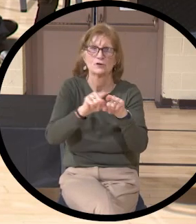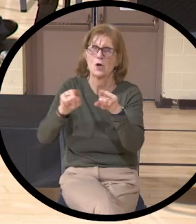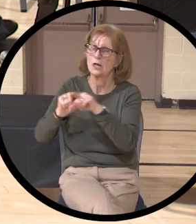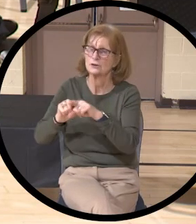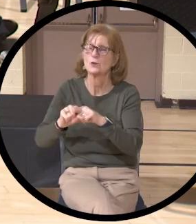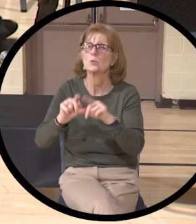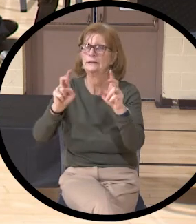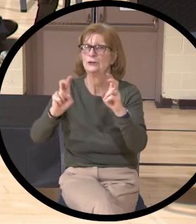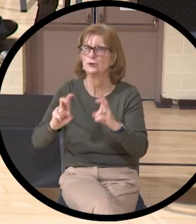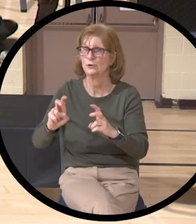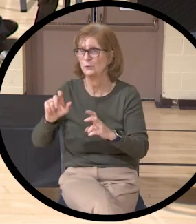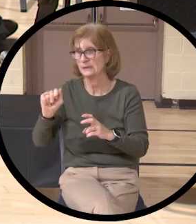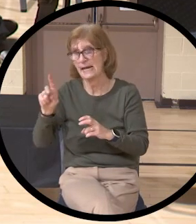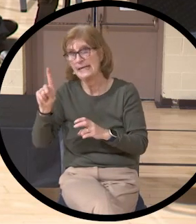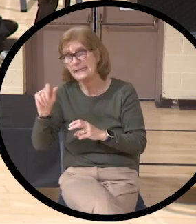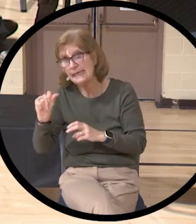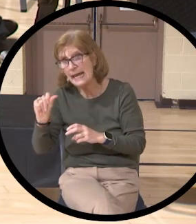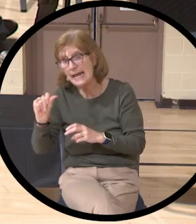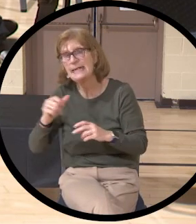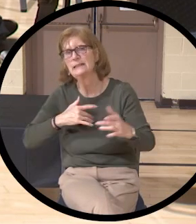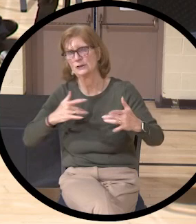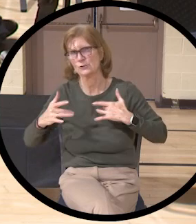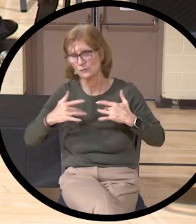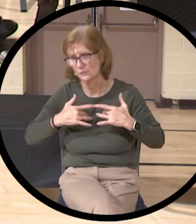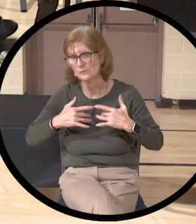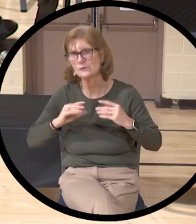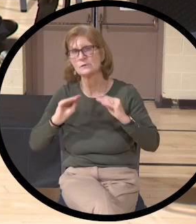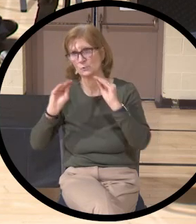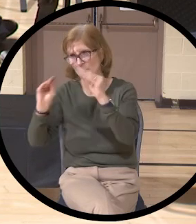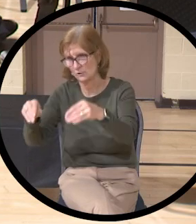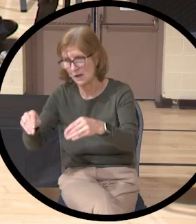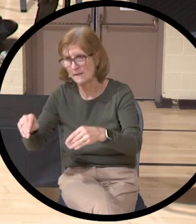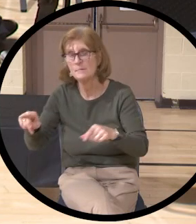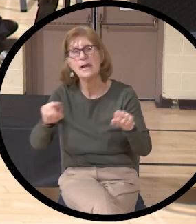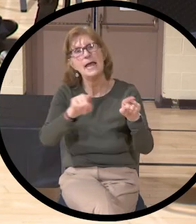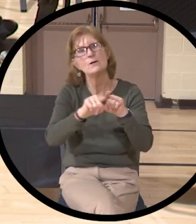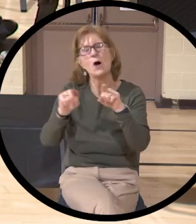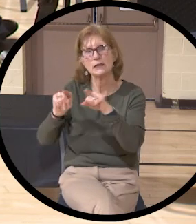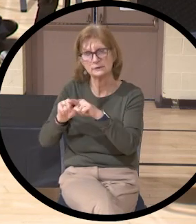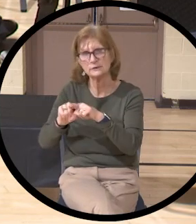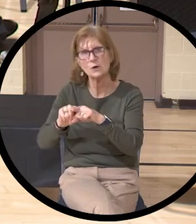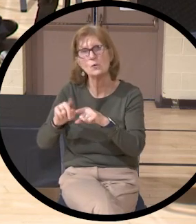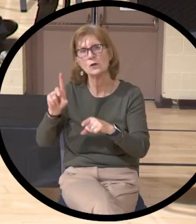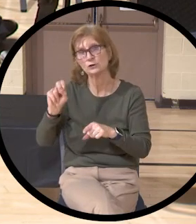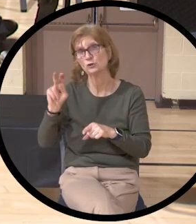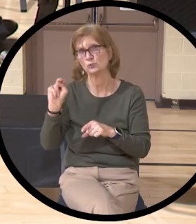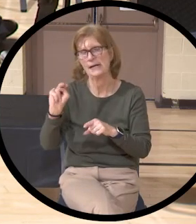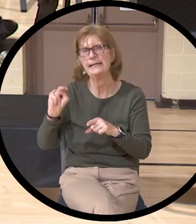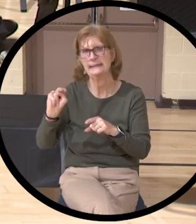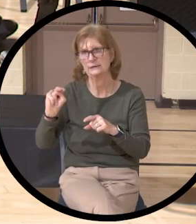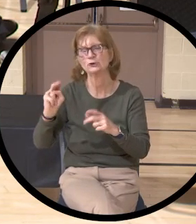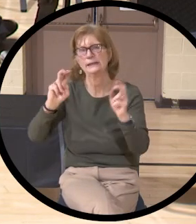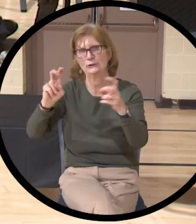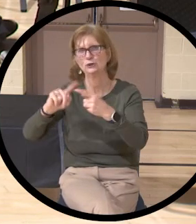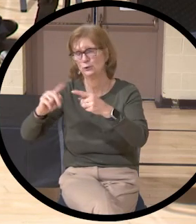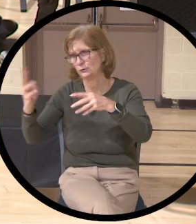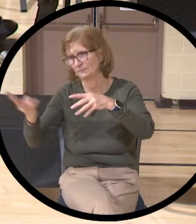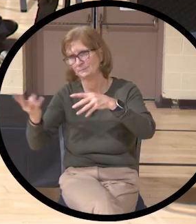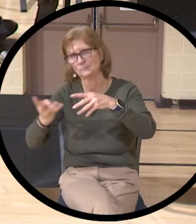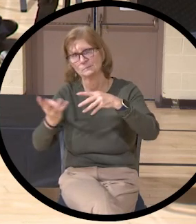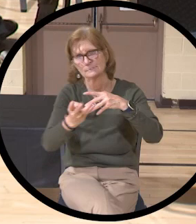and ADA concerns about installing them just right to make them work. I think they're great tools, but given that this is